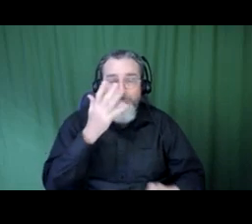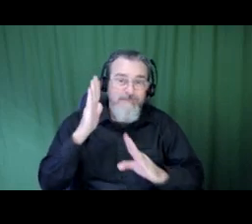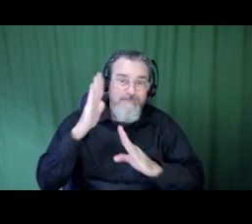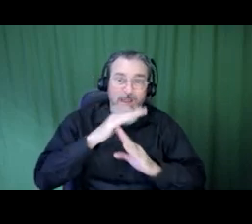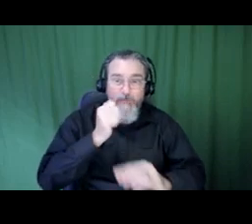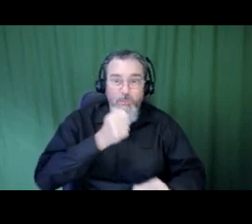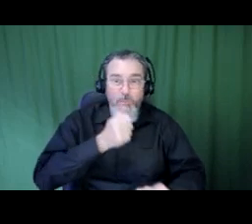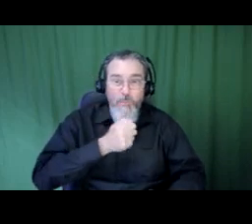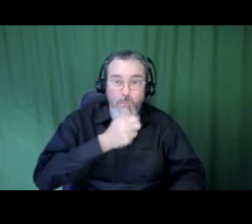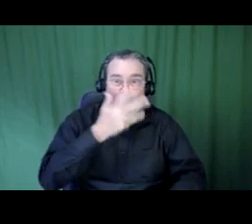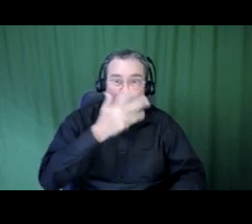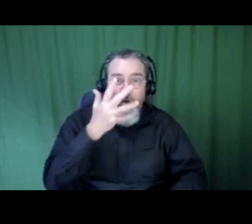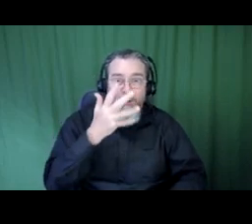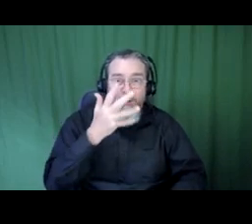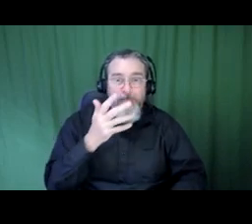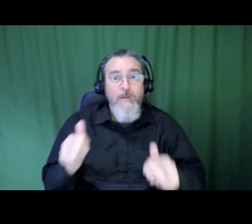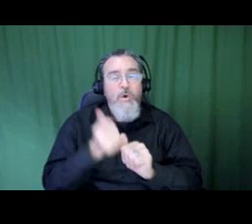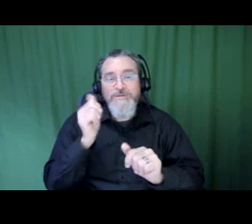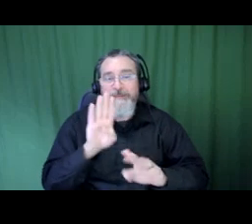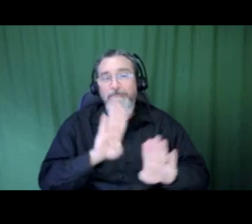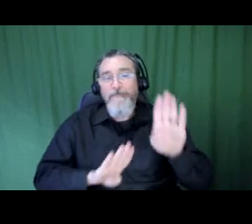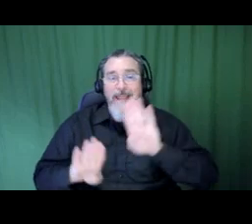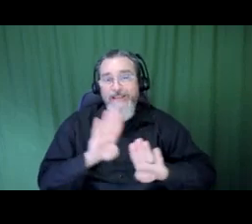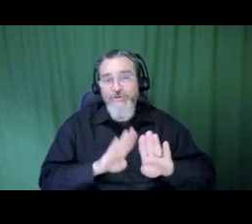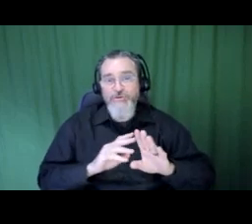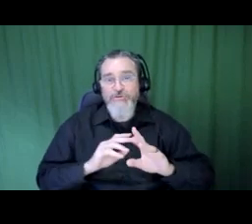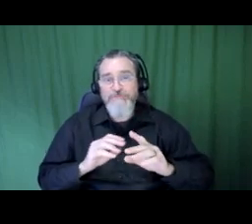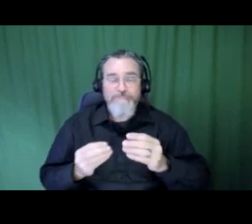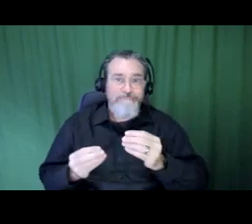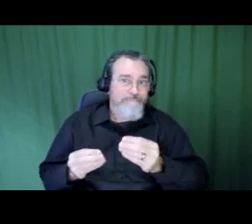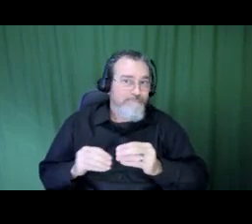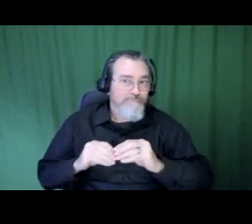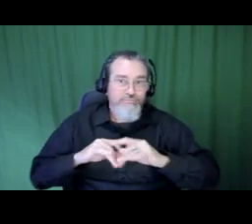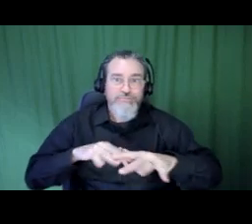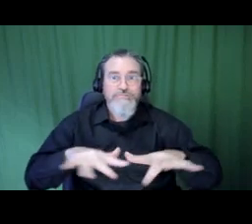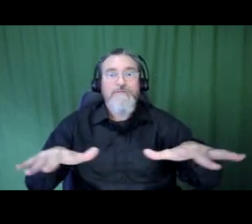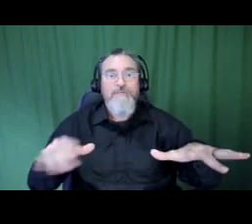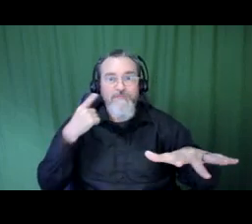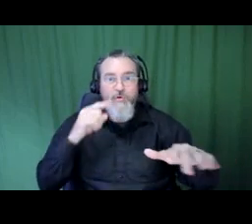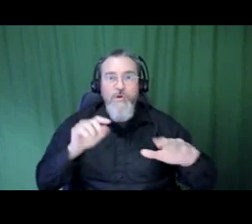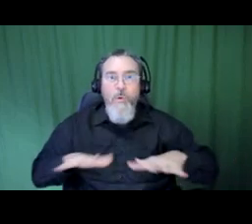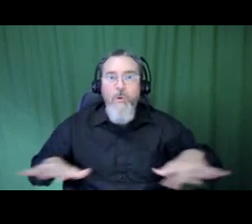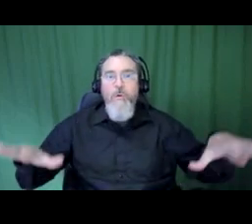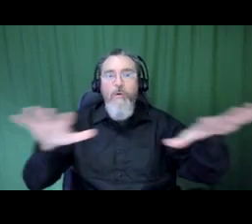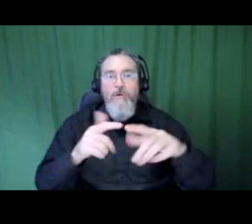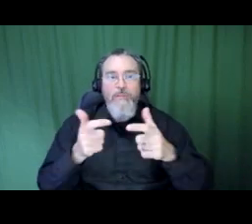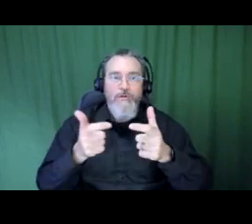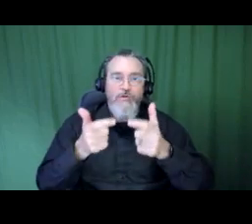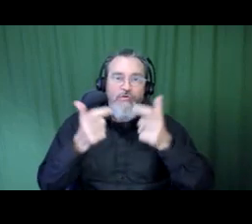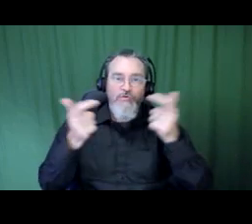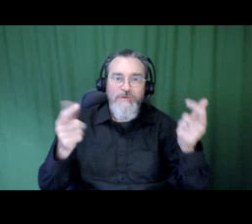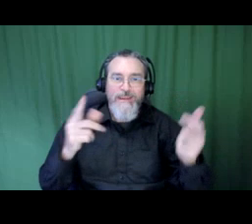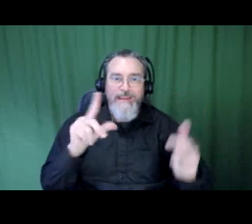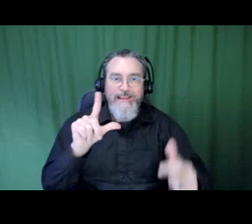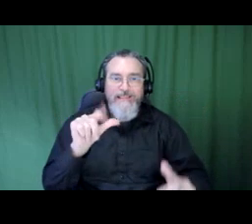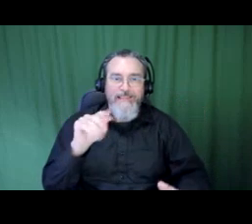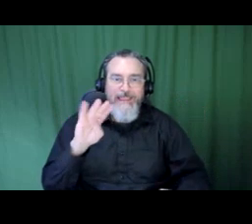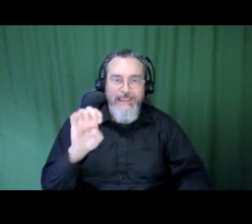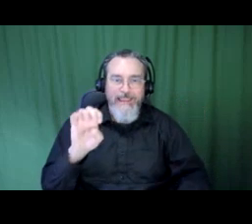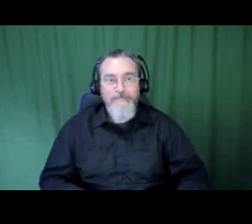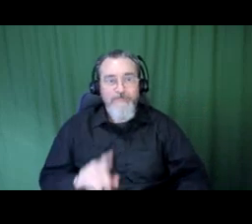and basically it offers diverse coastal resources to its 12 million residents and supports more